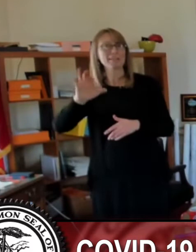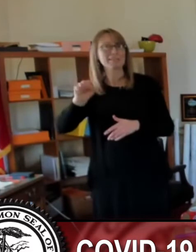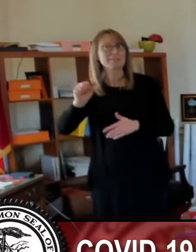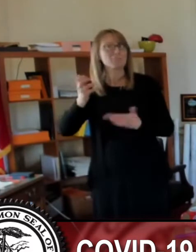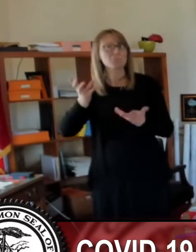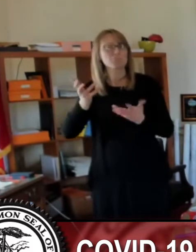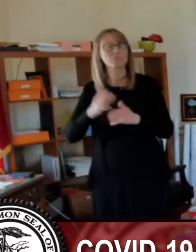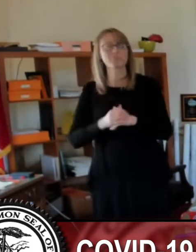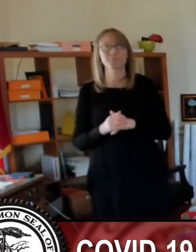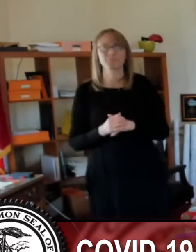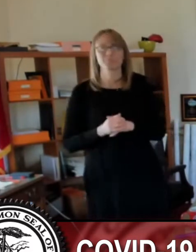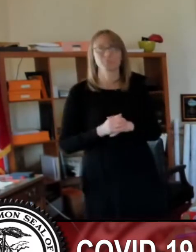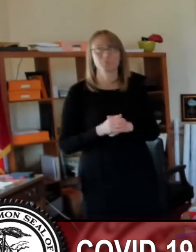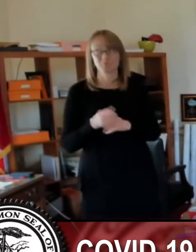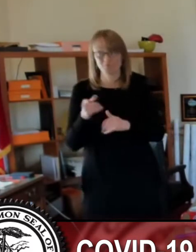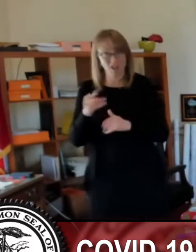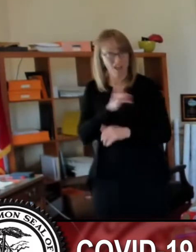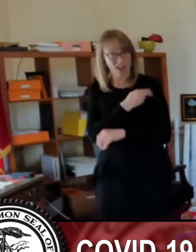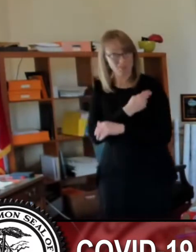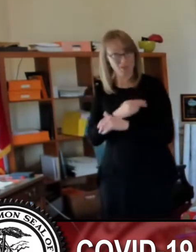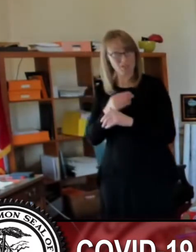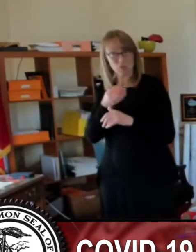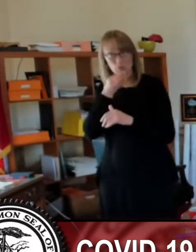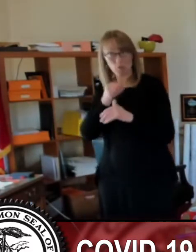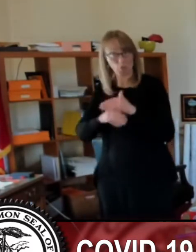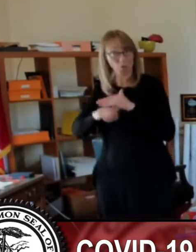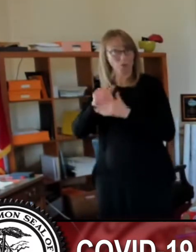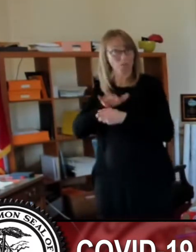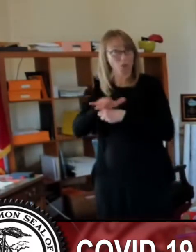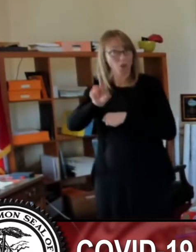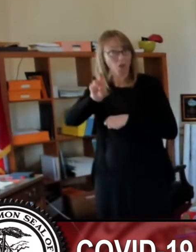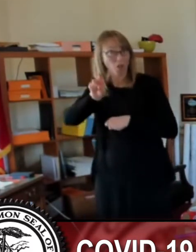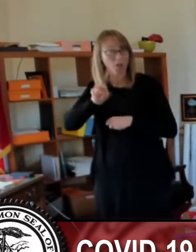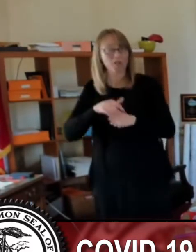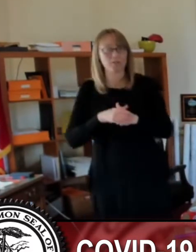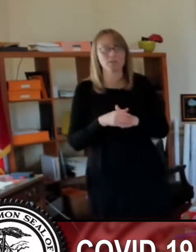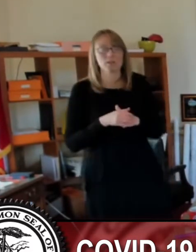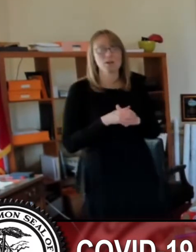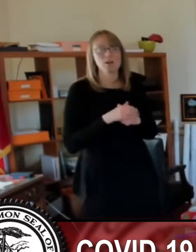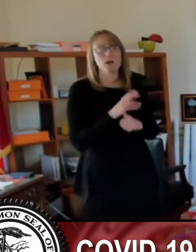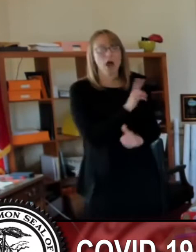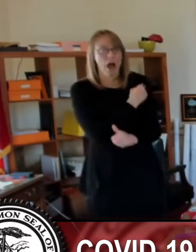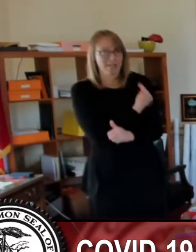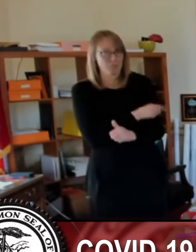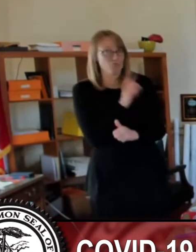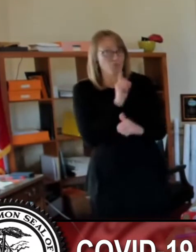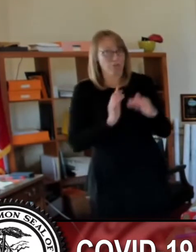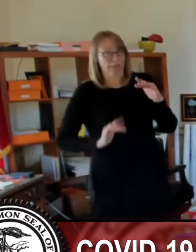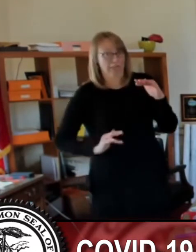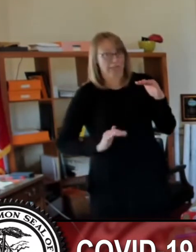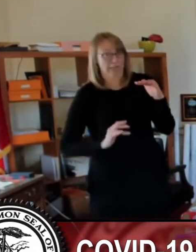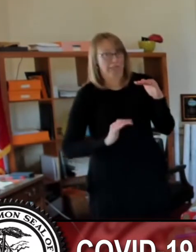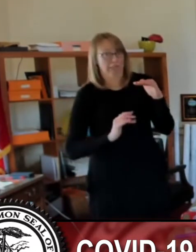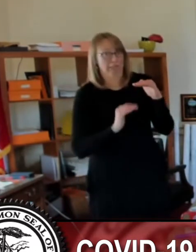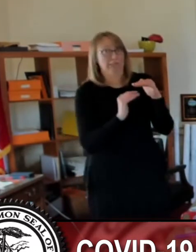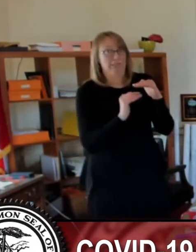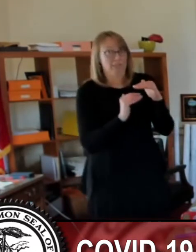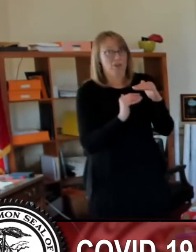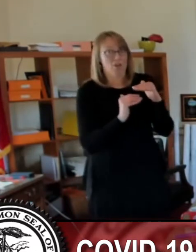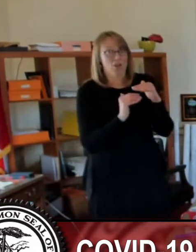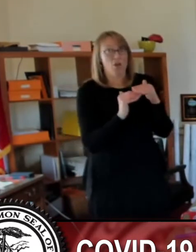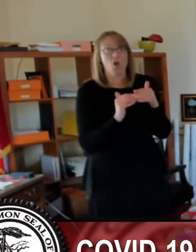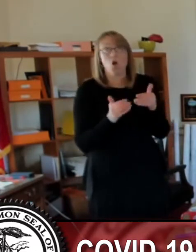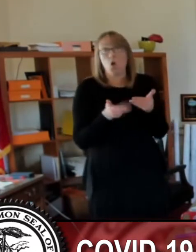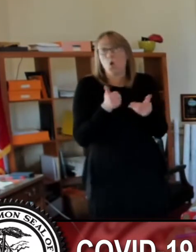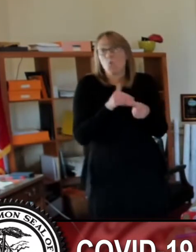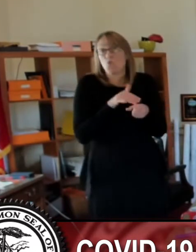capacity, and they are thinking about cutting back on some of the elective surgeries. They